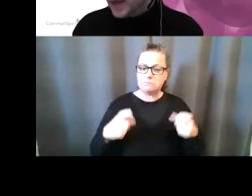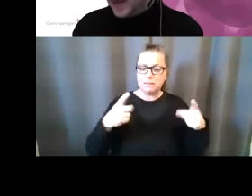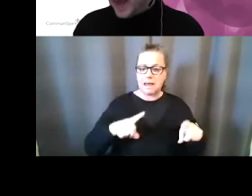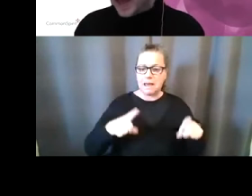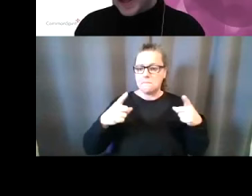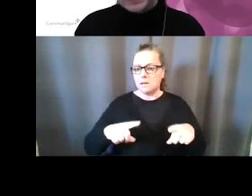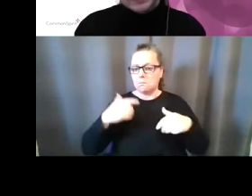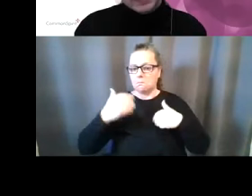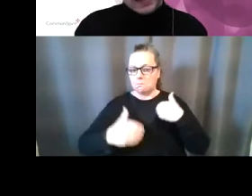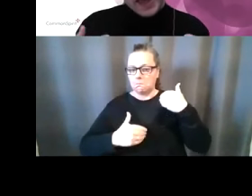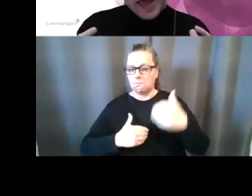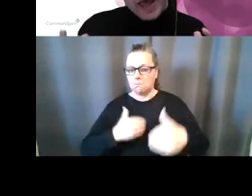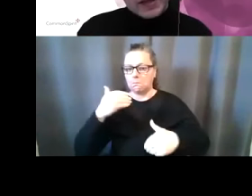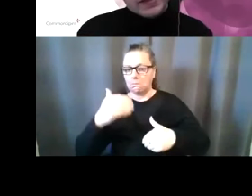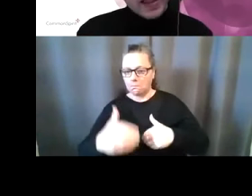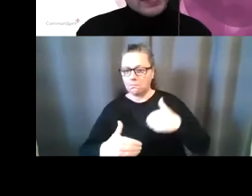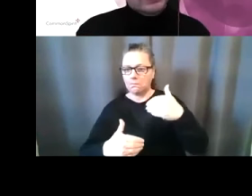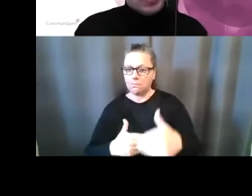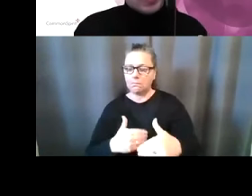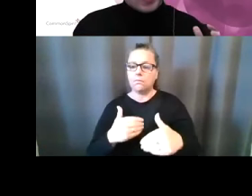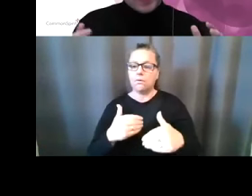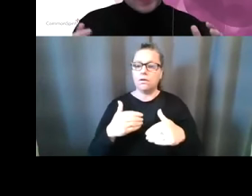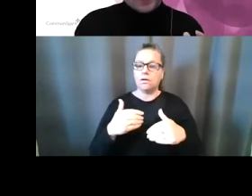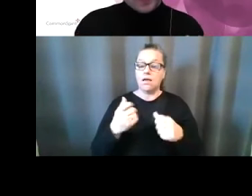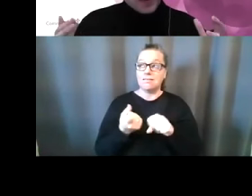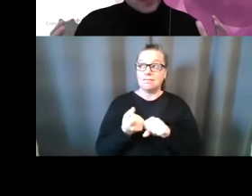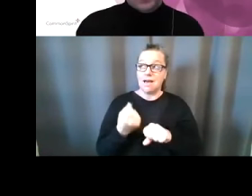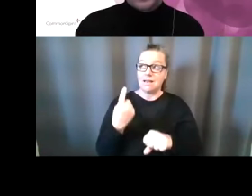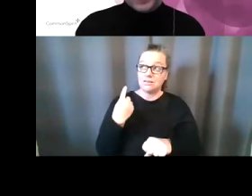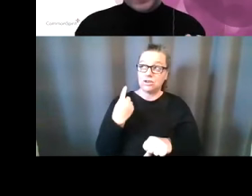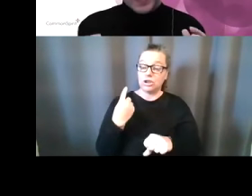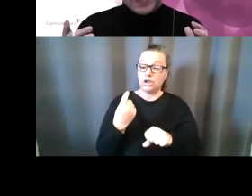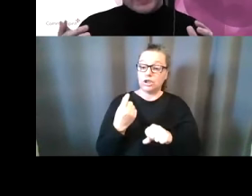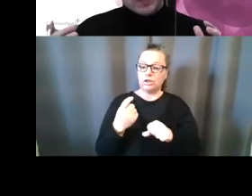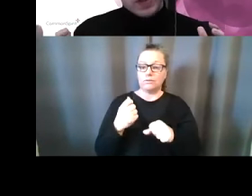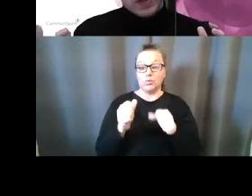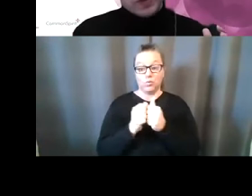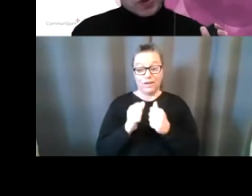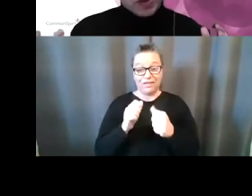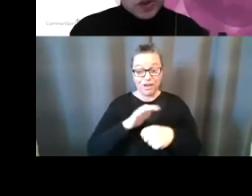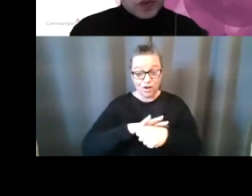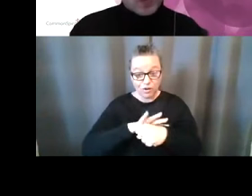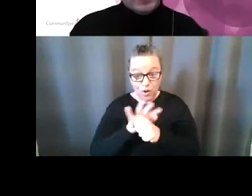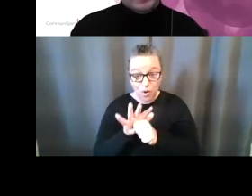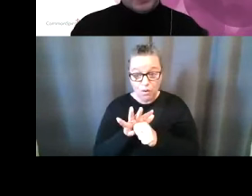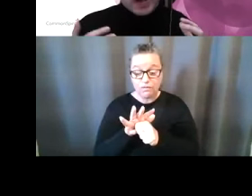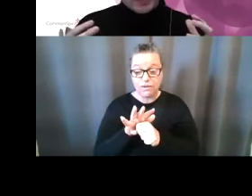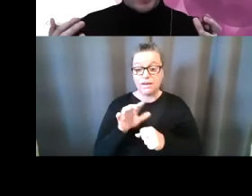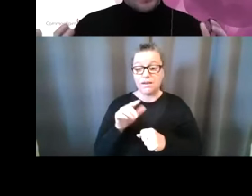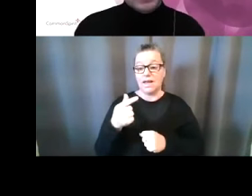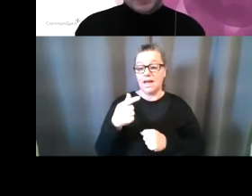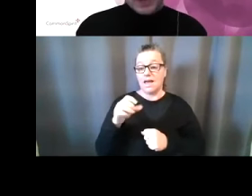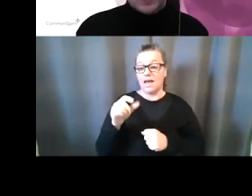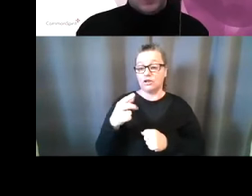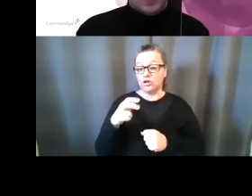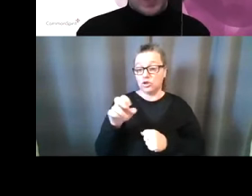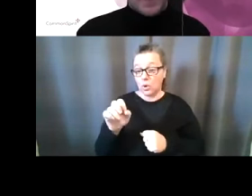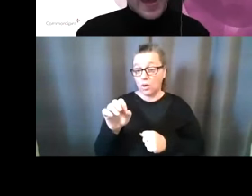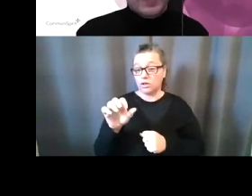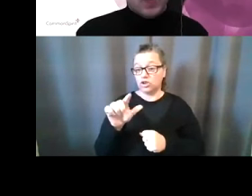time. And as last year and the year with COVID and with George Floyd's murder, there's been